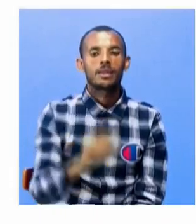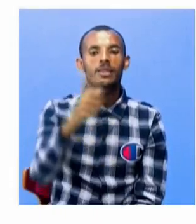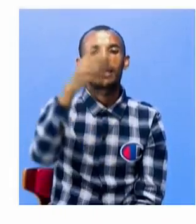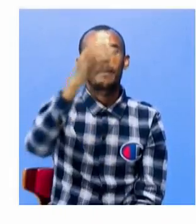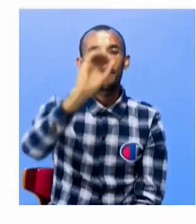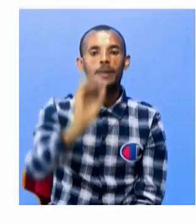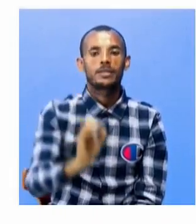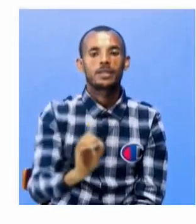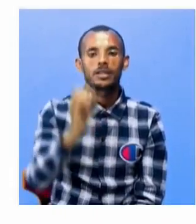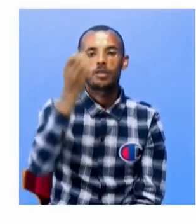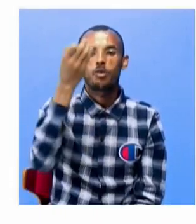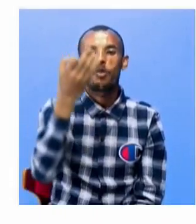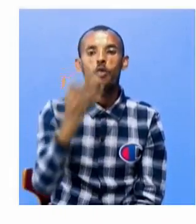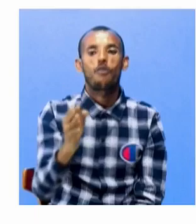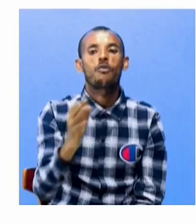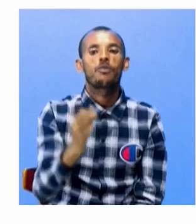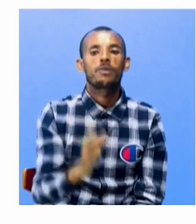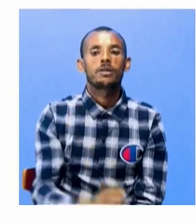of